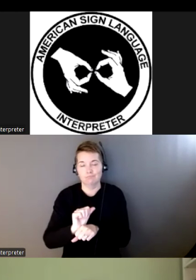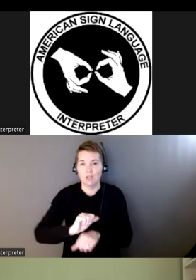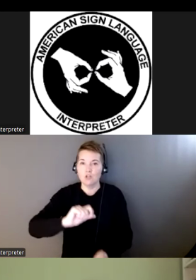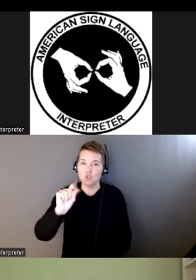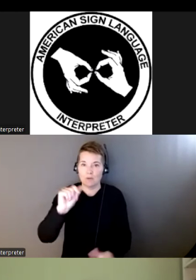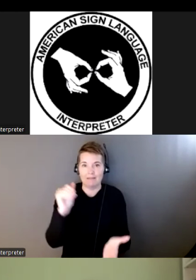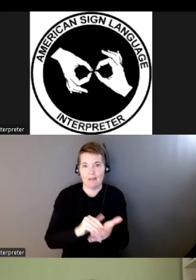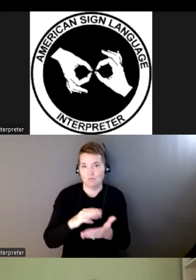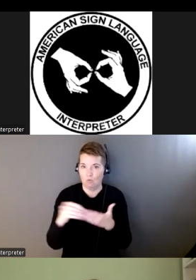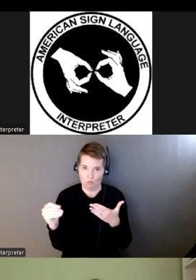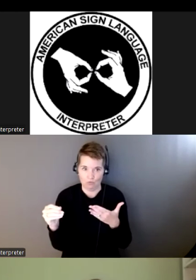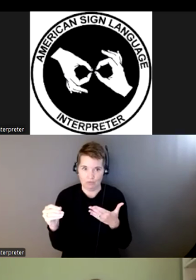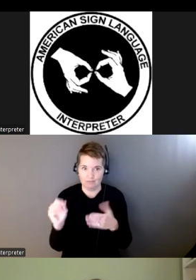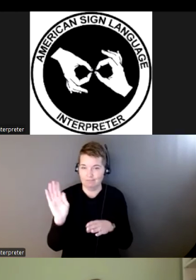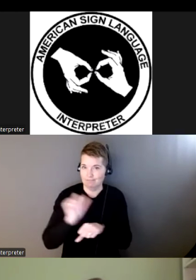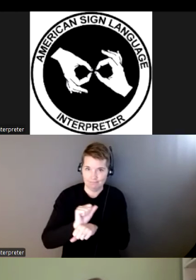20,000. We shifted